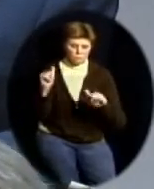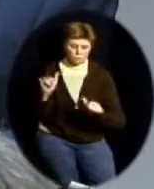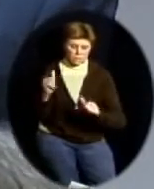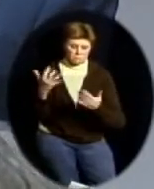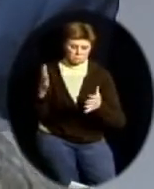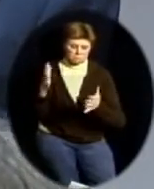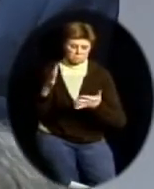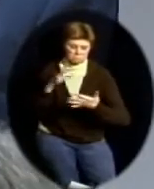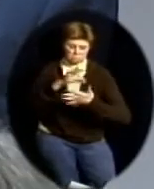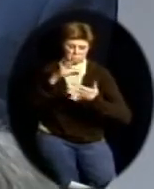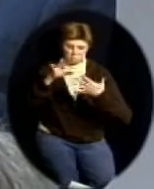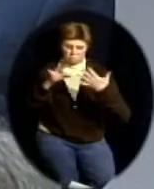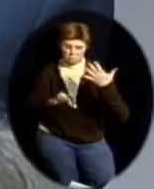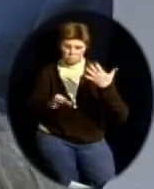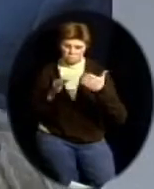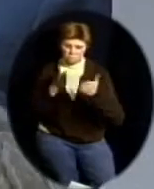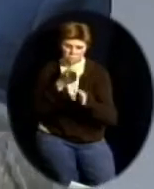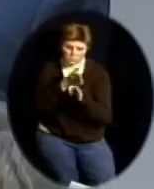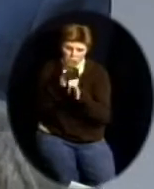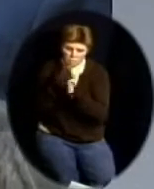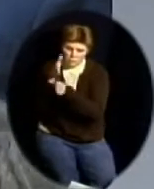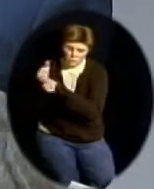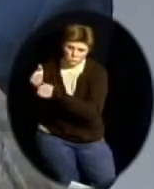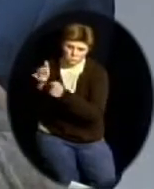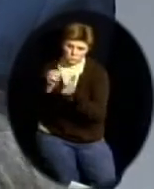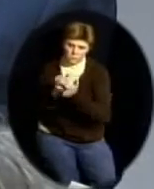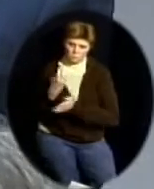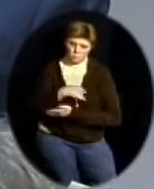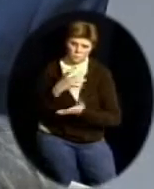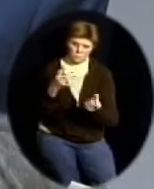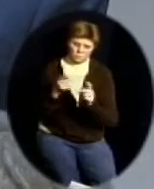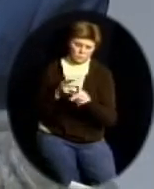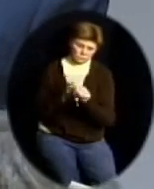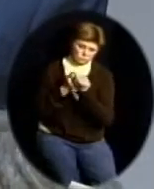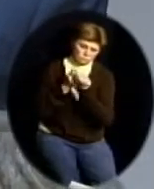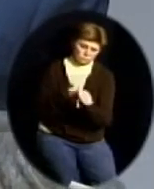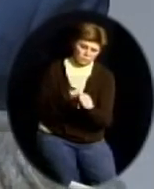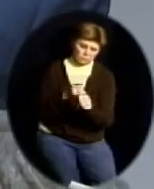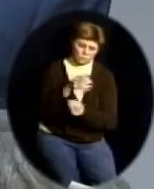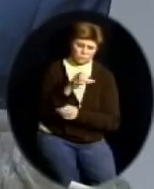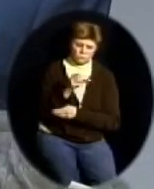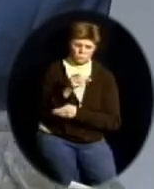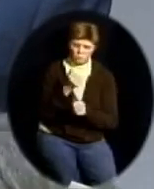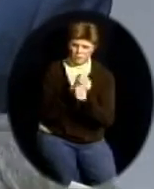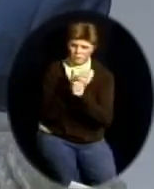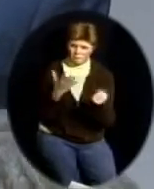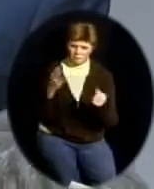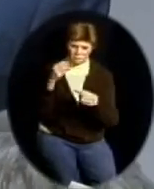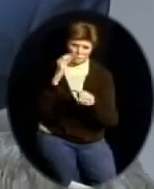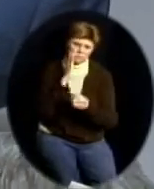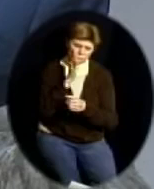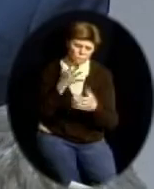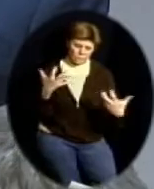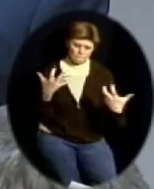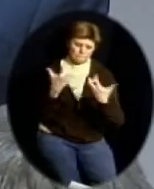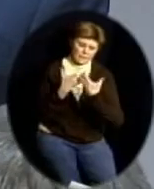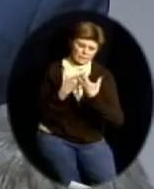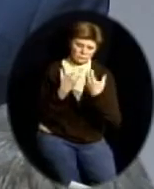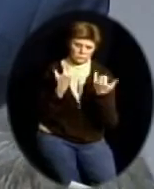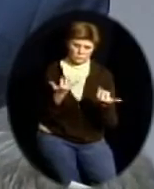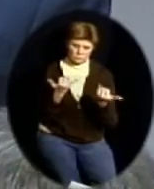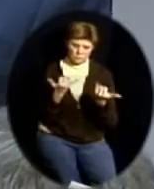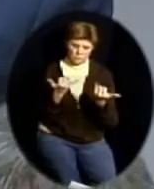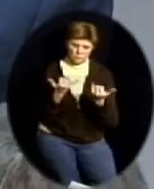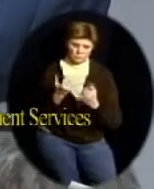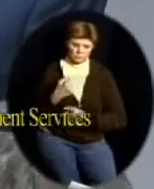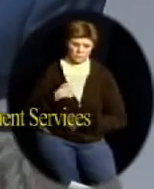forward to get the scorecard aligned with our strategic goals. At this time, I'd like to introduce